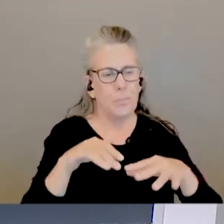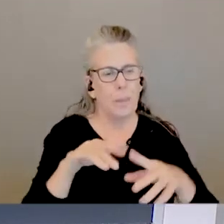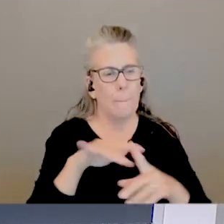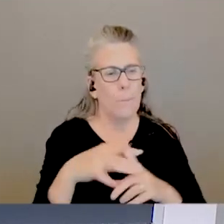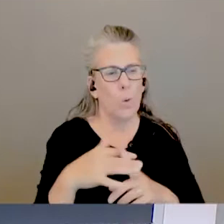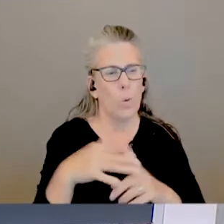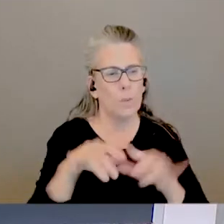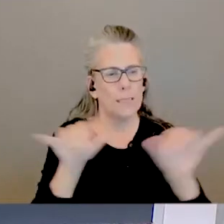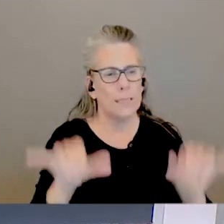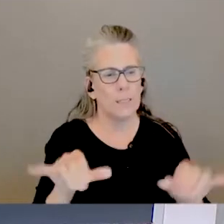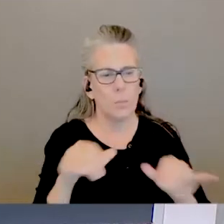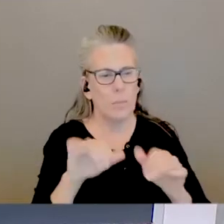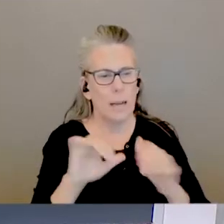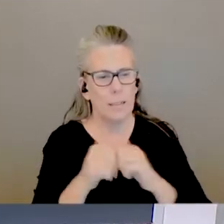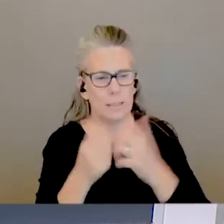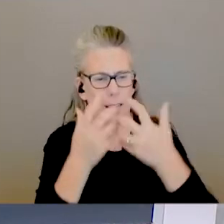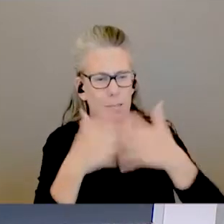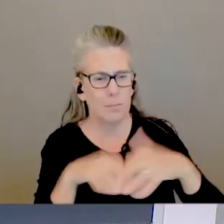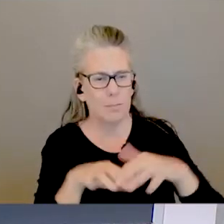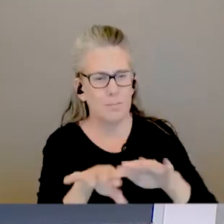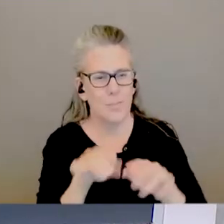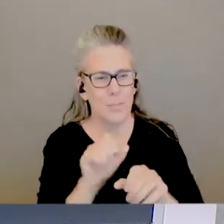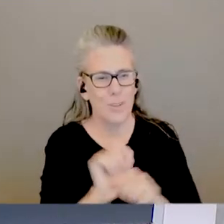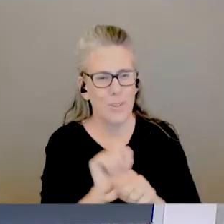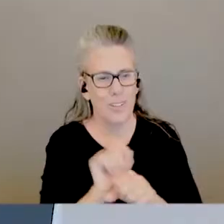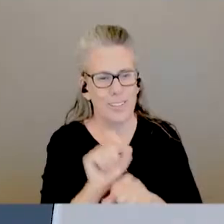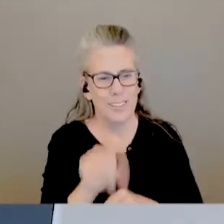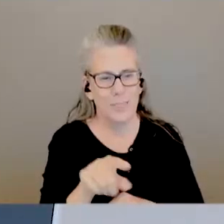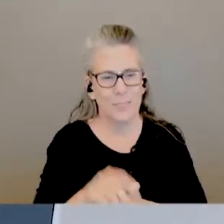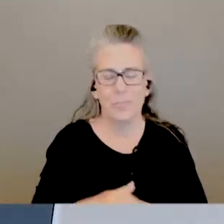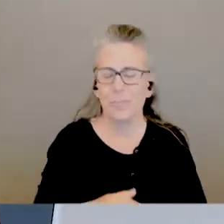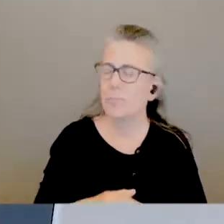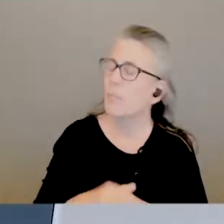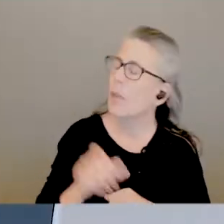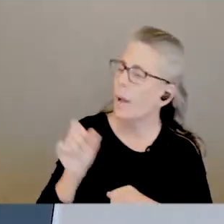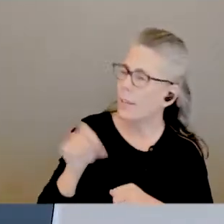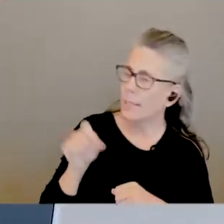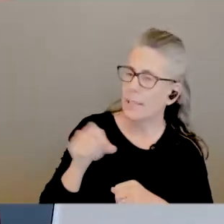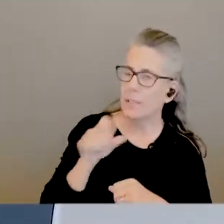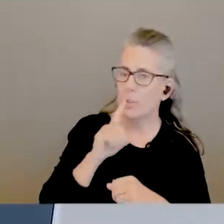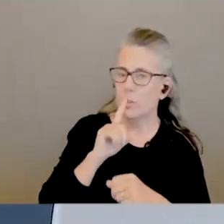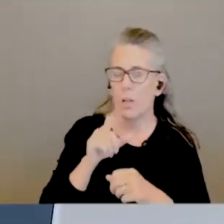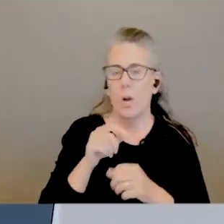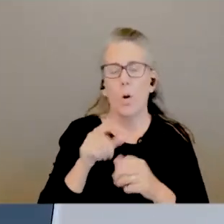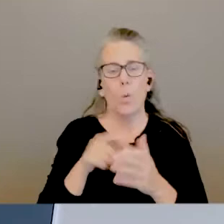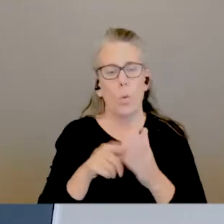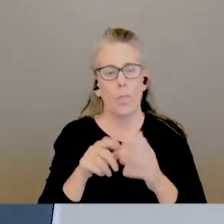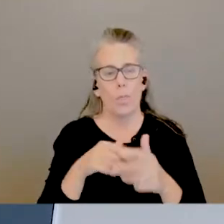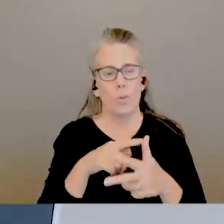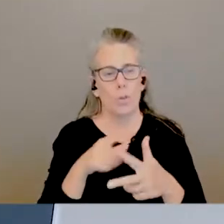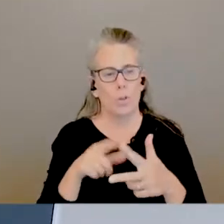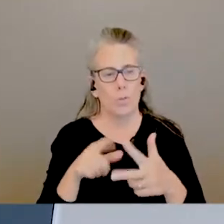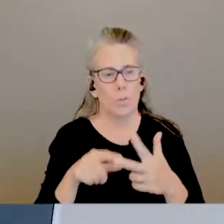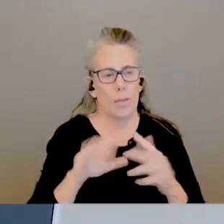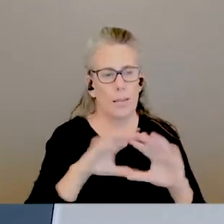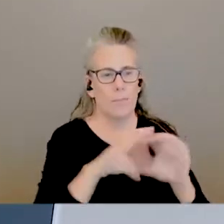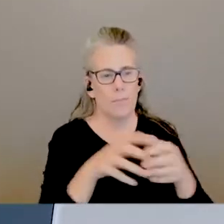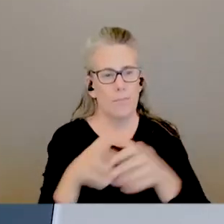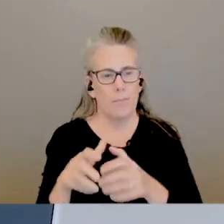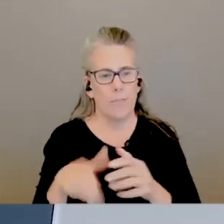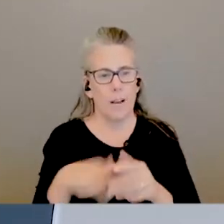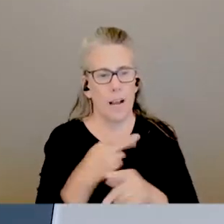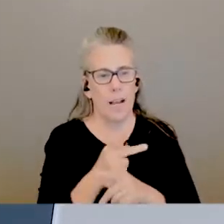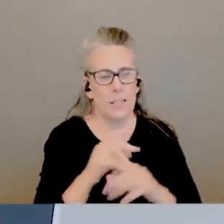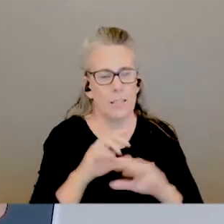fit together? Yeah. Let me just start with who are our primary sets of customers. There are like 3 primary sets of customers. Obviously, advertisers who